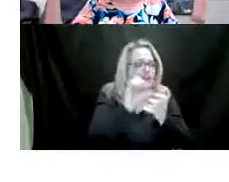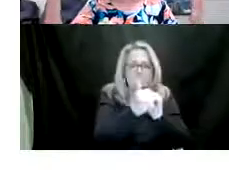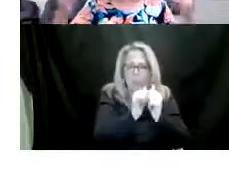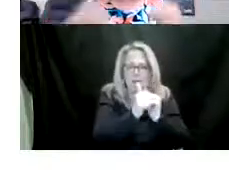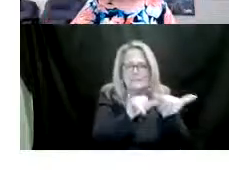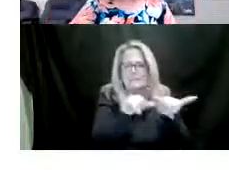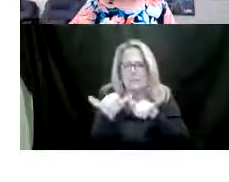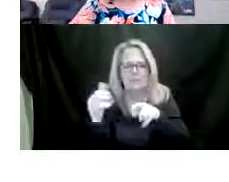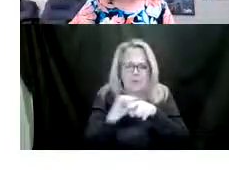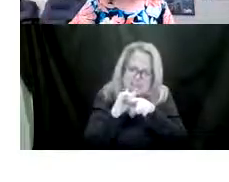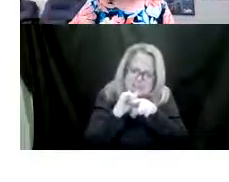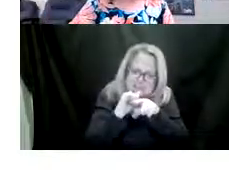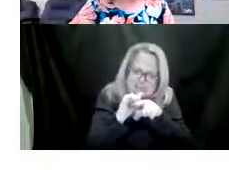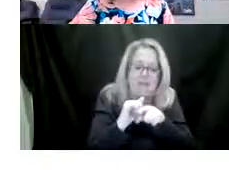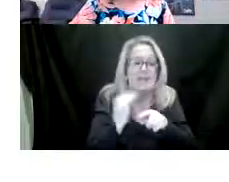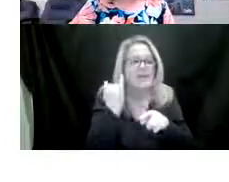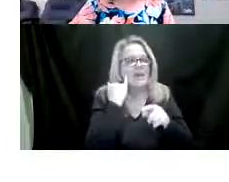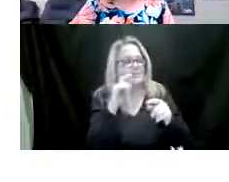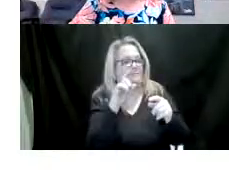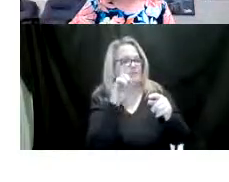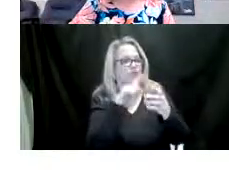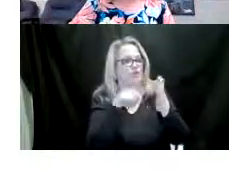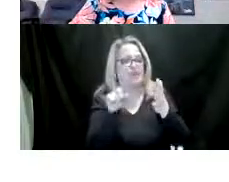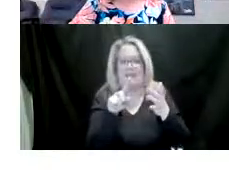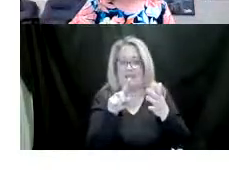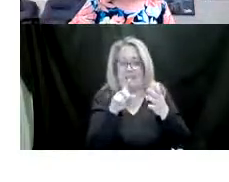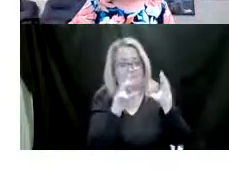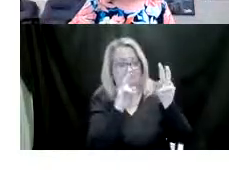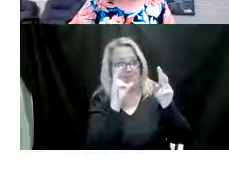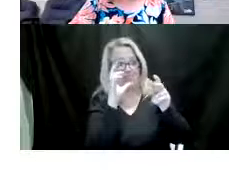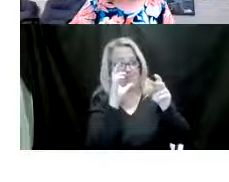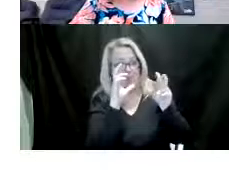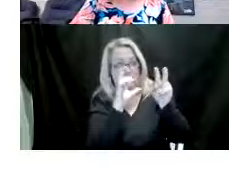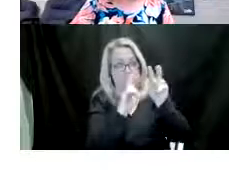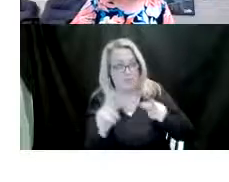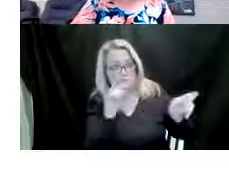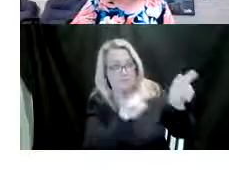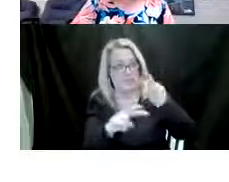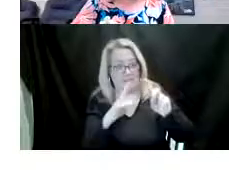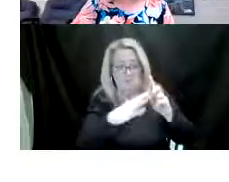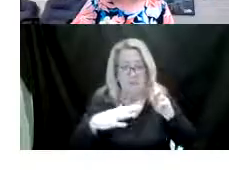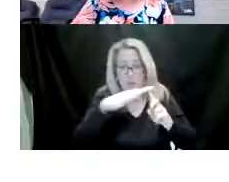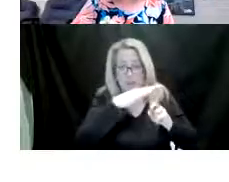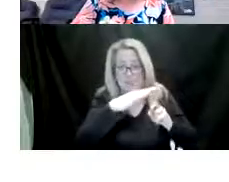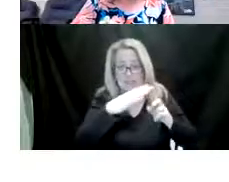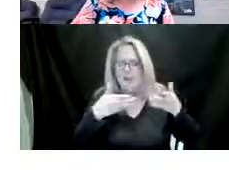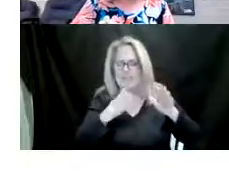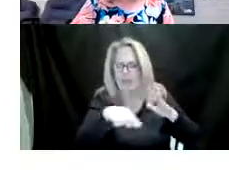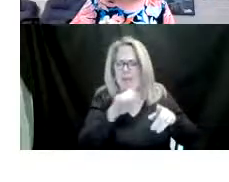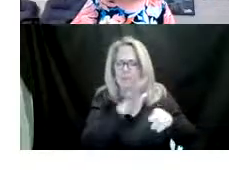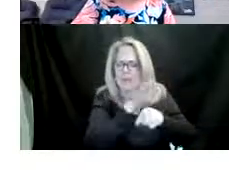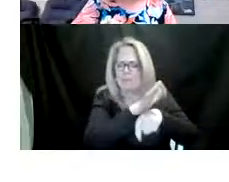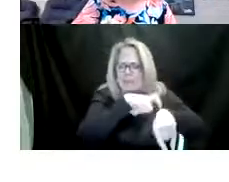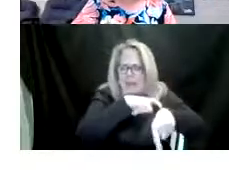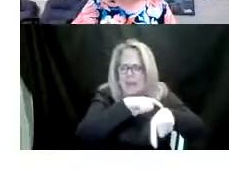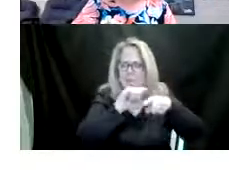the environment, we need opportunities to practice. So allow the child time to work through problem solving without bailing them out,